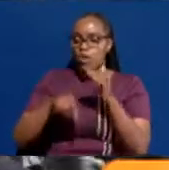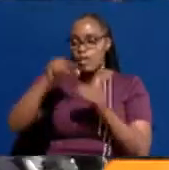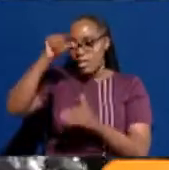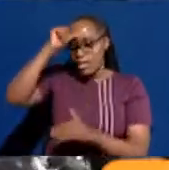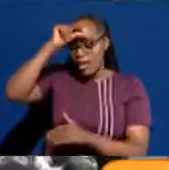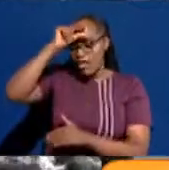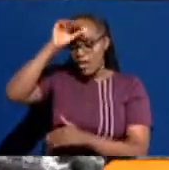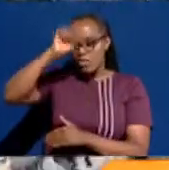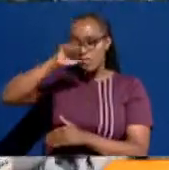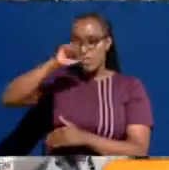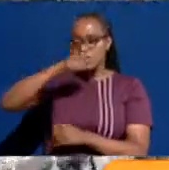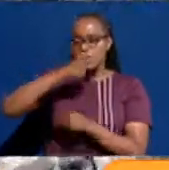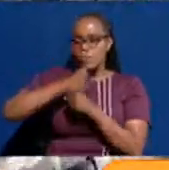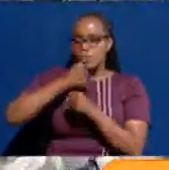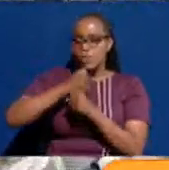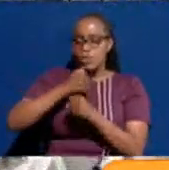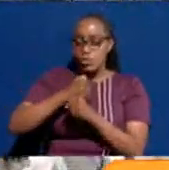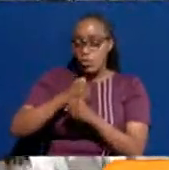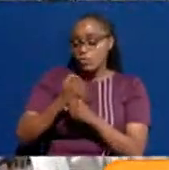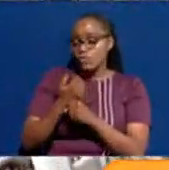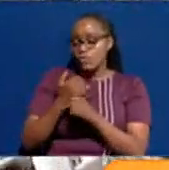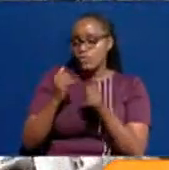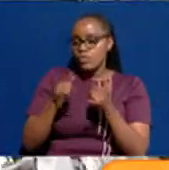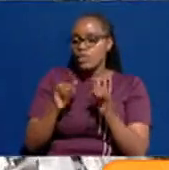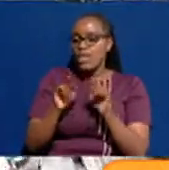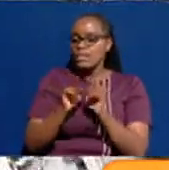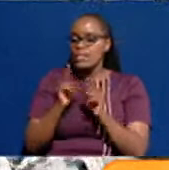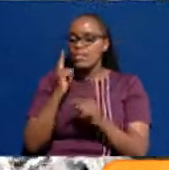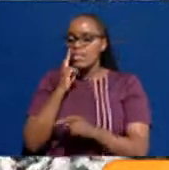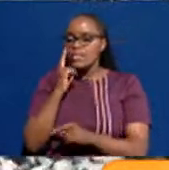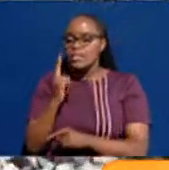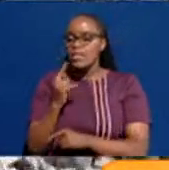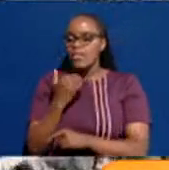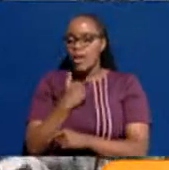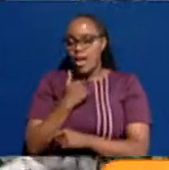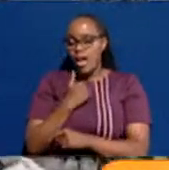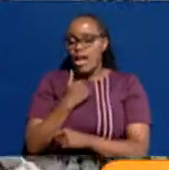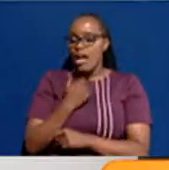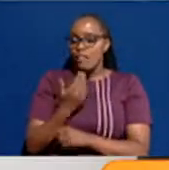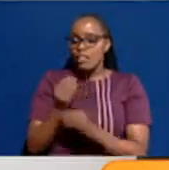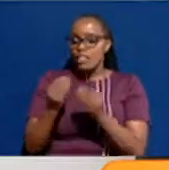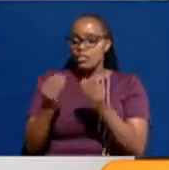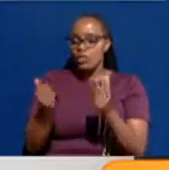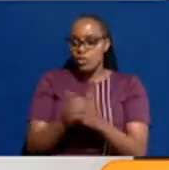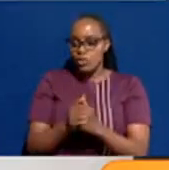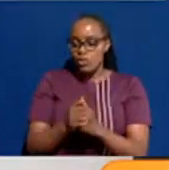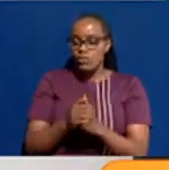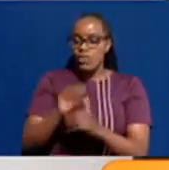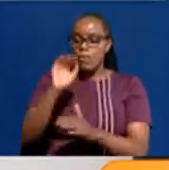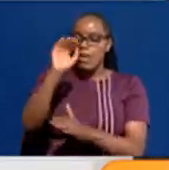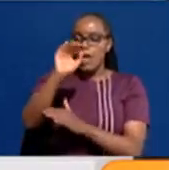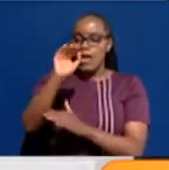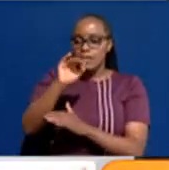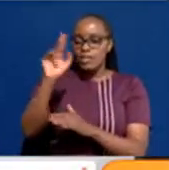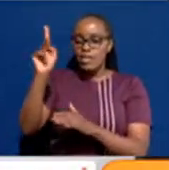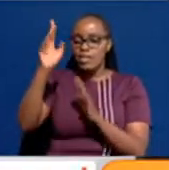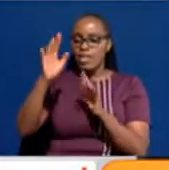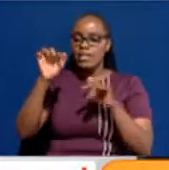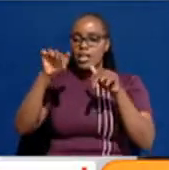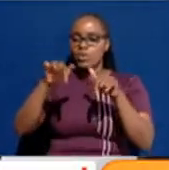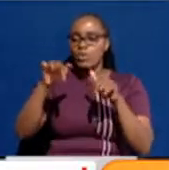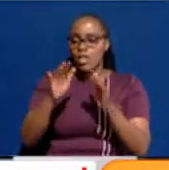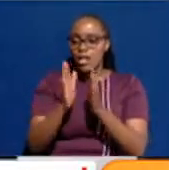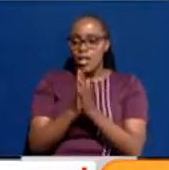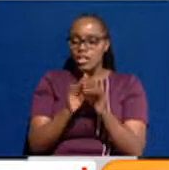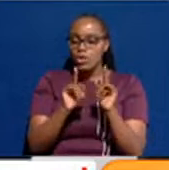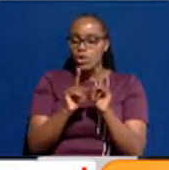is planning to send manpower to go and help in the search and rescue mission. I'm calling upon Kenyans to join hands in